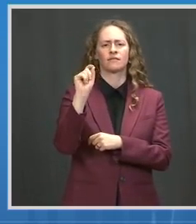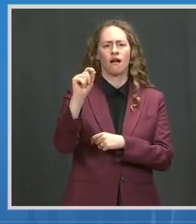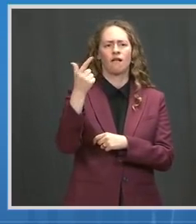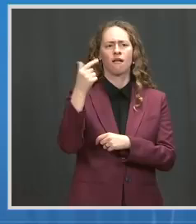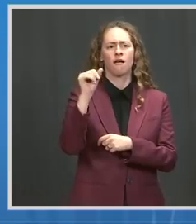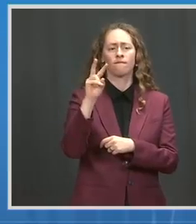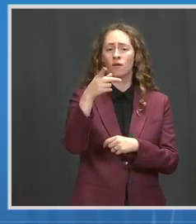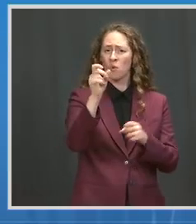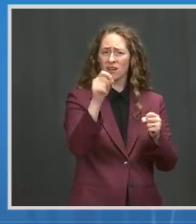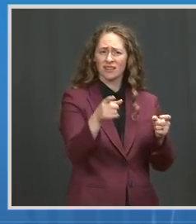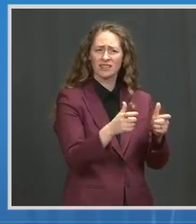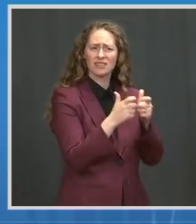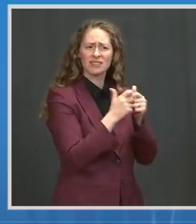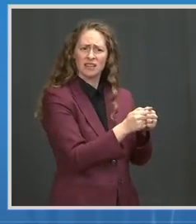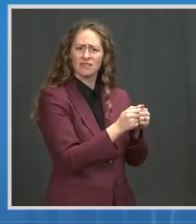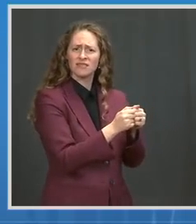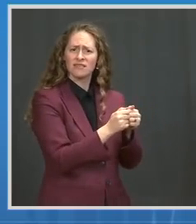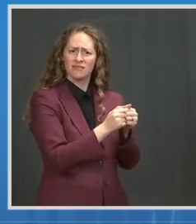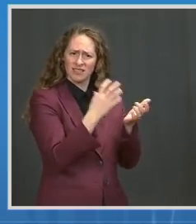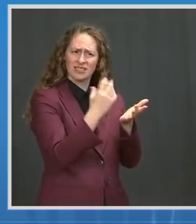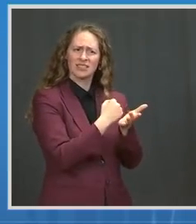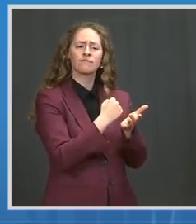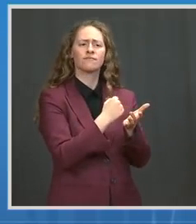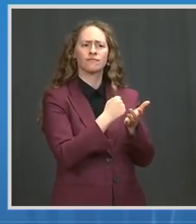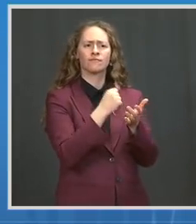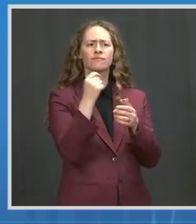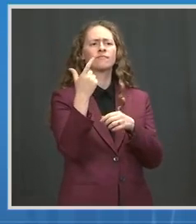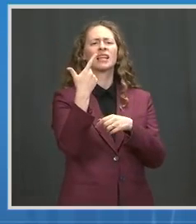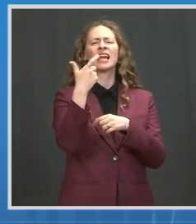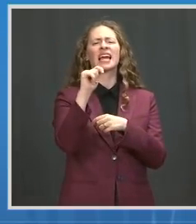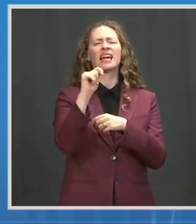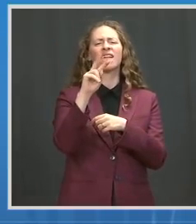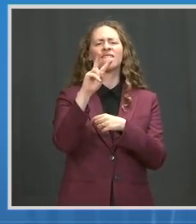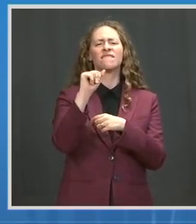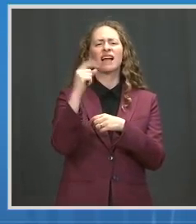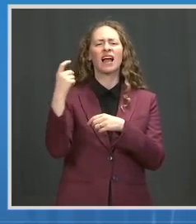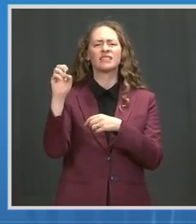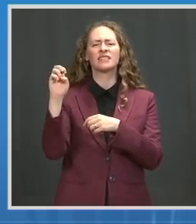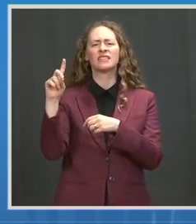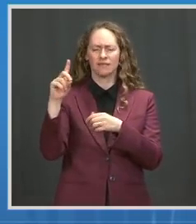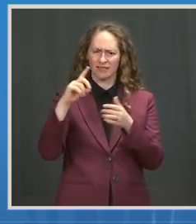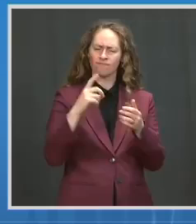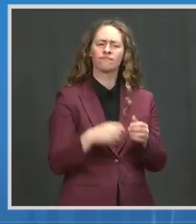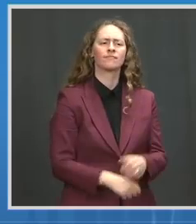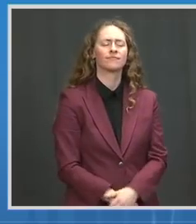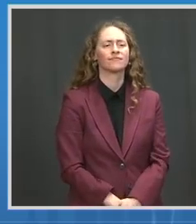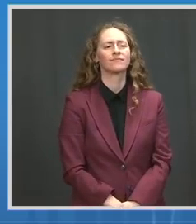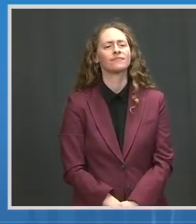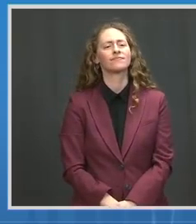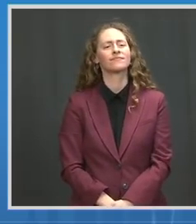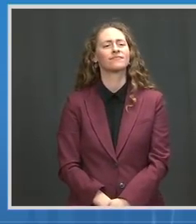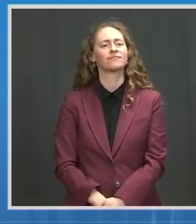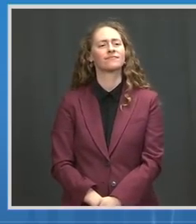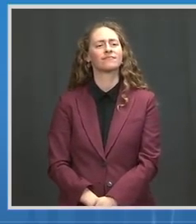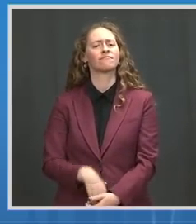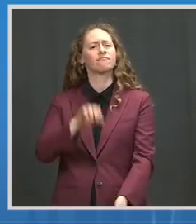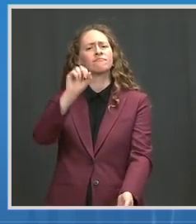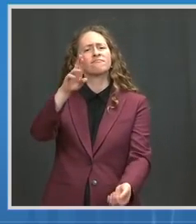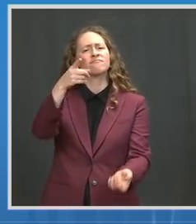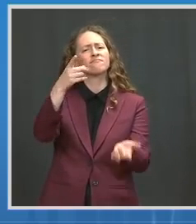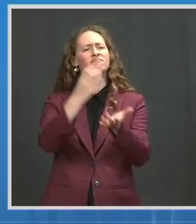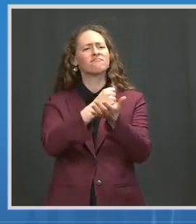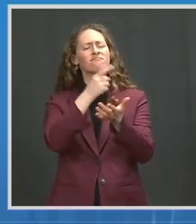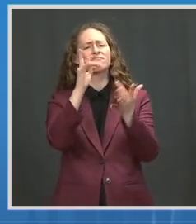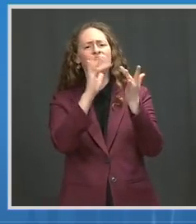or 438-829, or talk with your healthcare provider, state or local health department, or local pharmacist